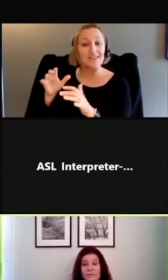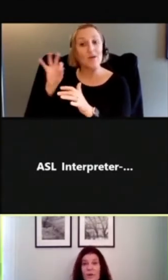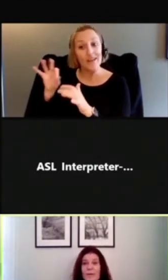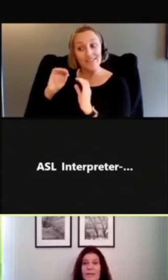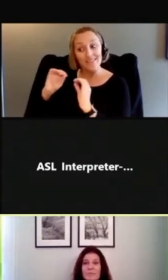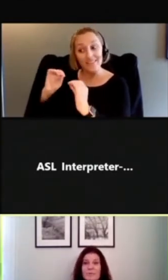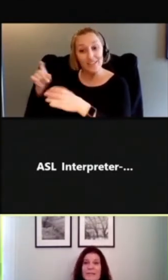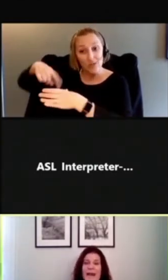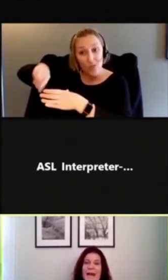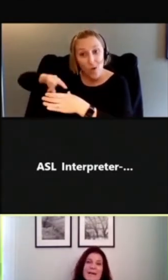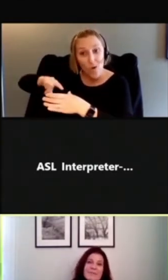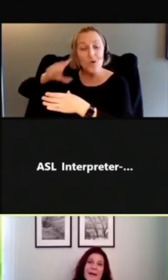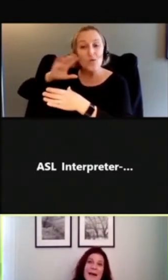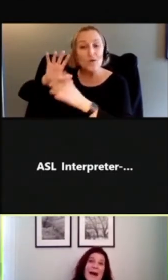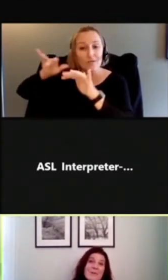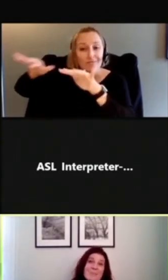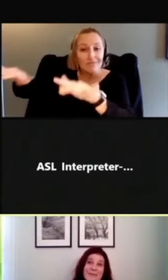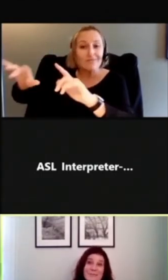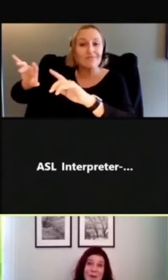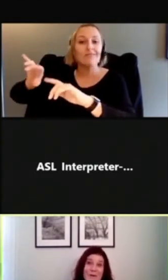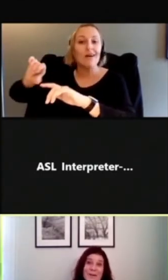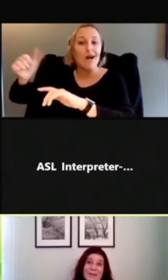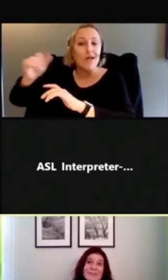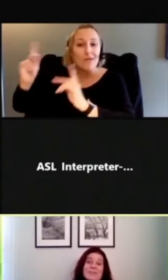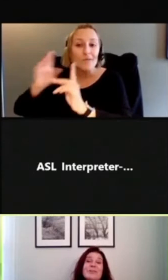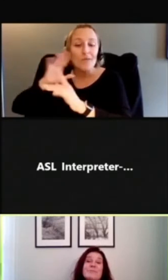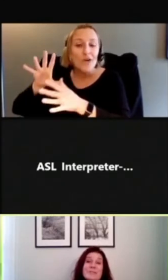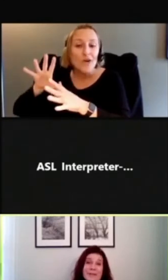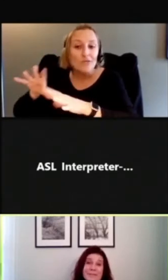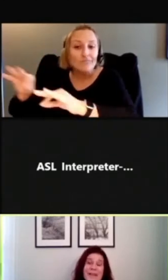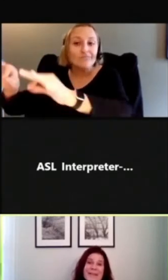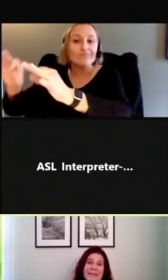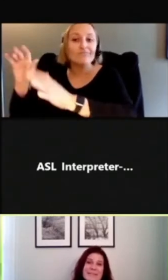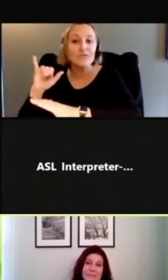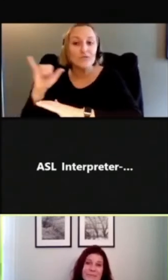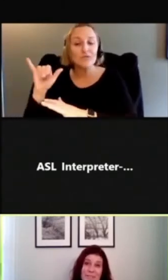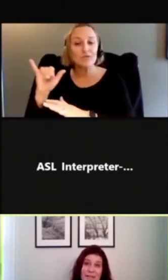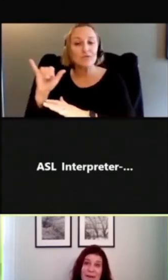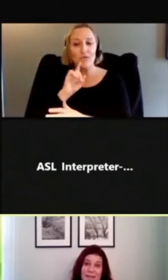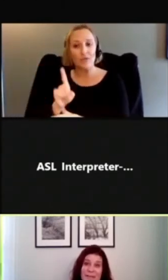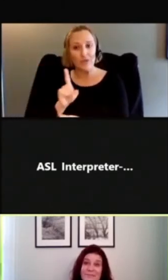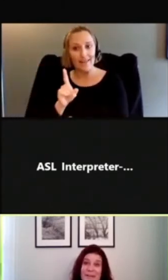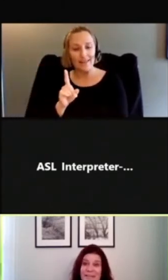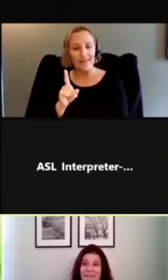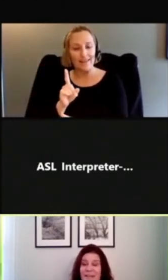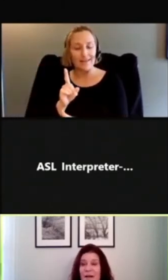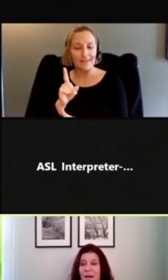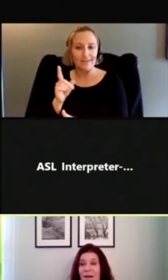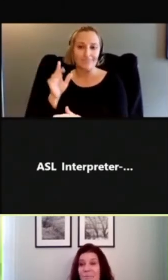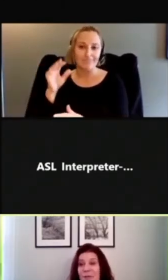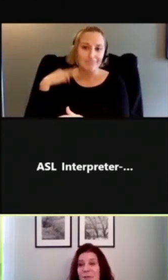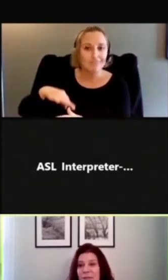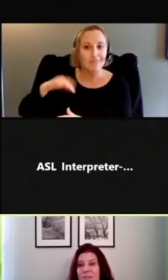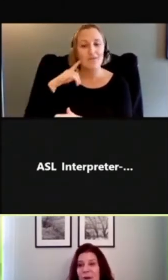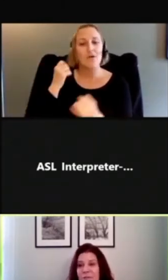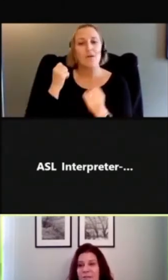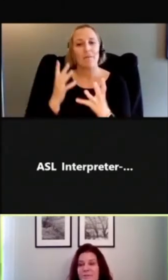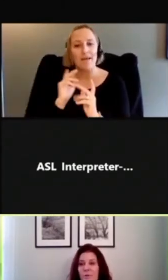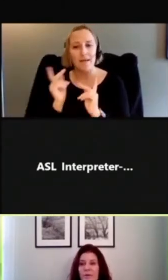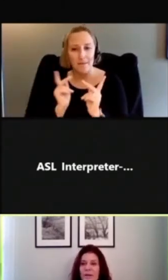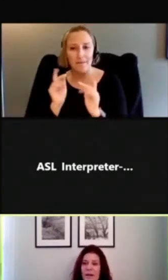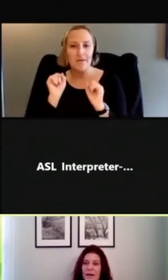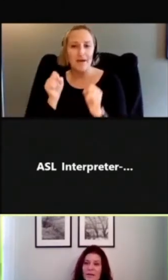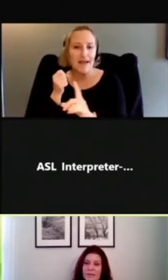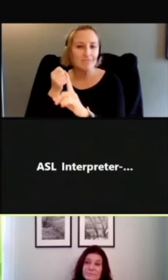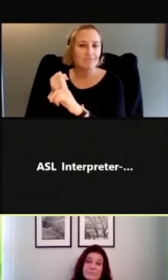community. So we can really have a higher bang for our buck in terms of getting this information out and affecting communities who are at